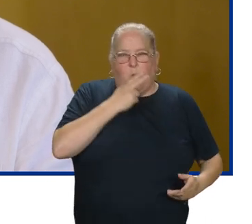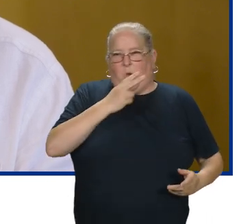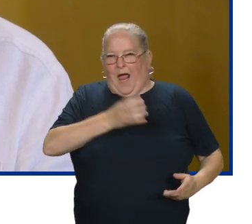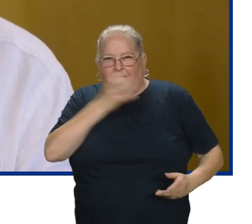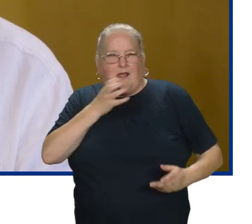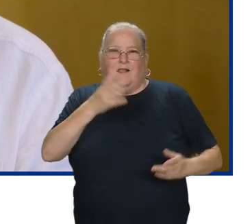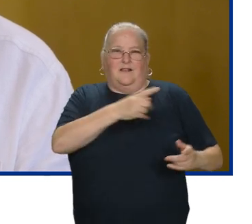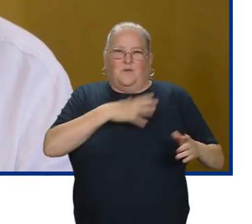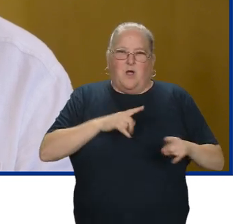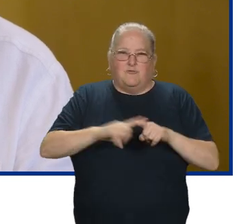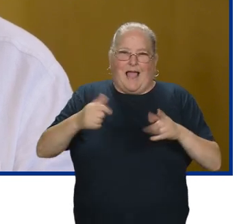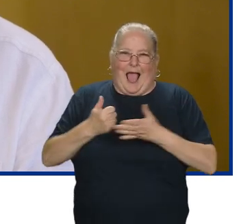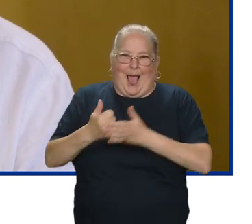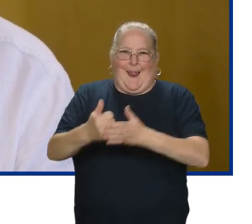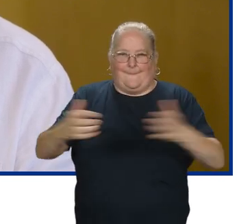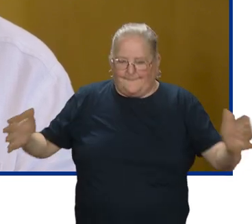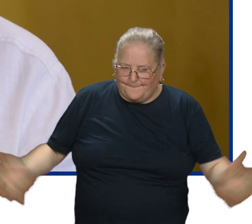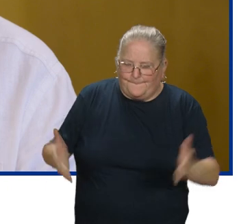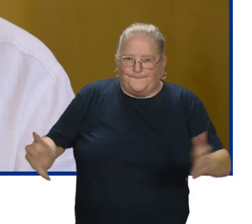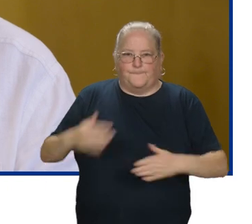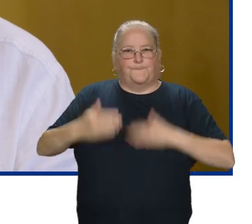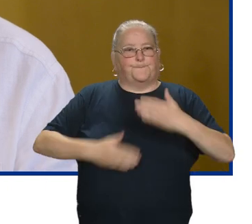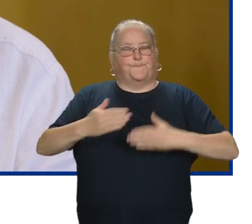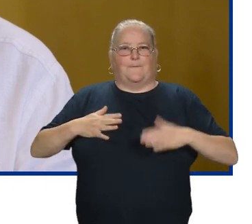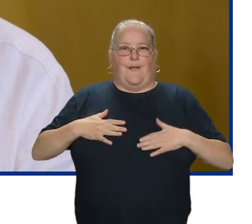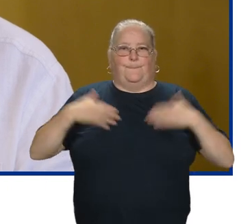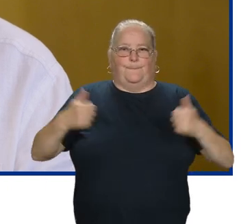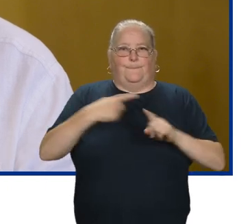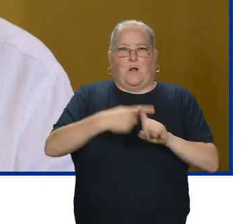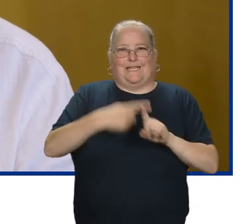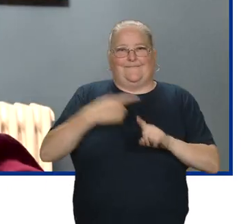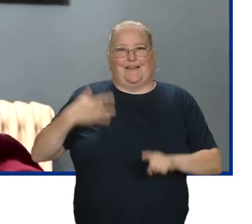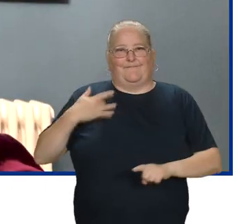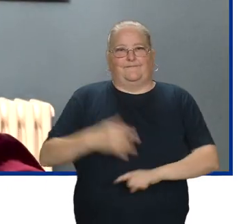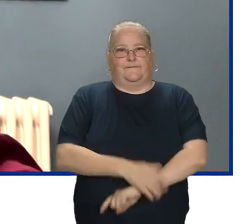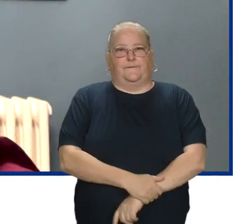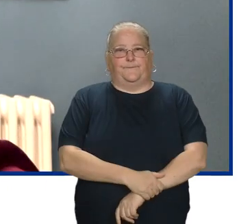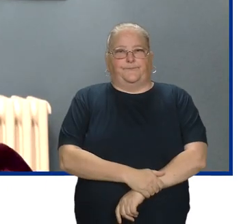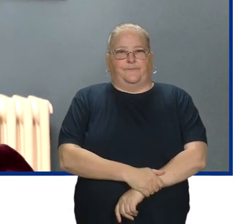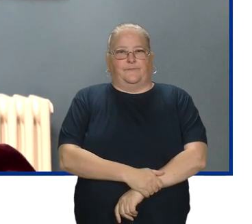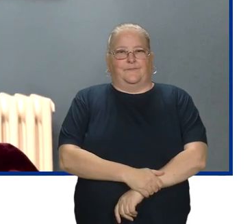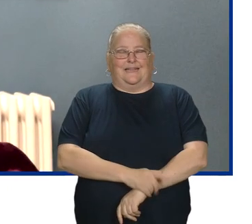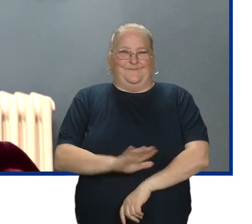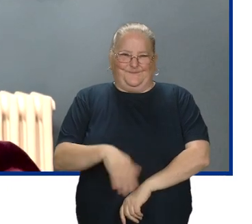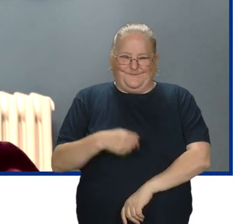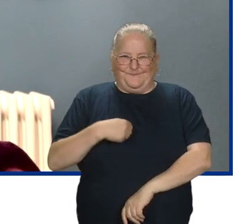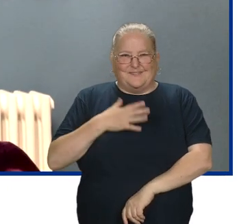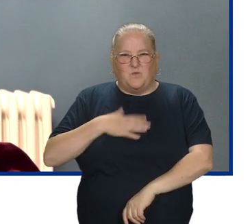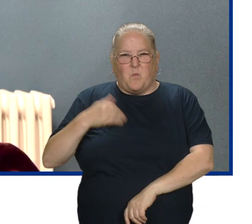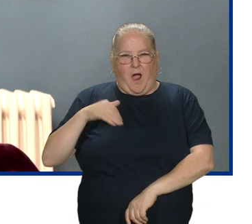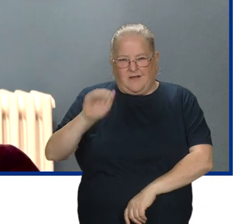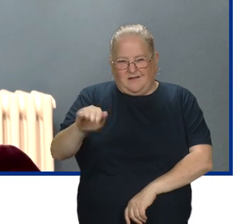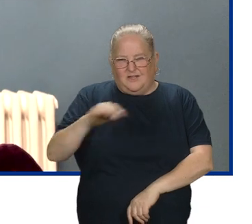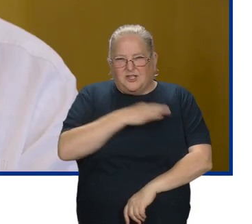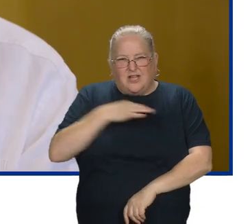consumption, and the blood tests are for sugar and cholesterol. I don't want to bother my doctor. I think my health